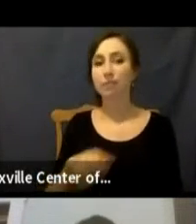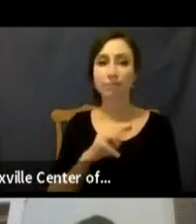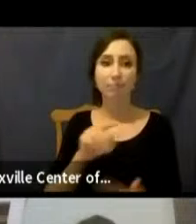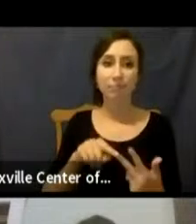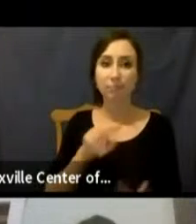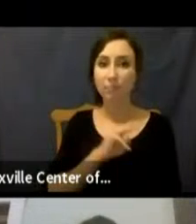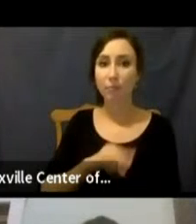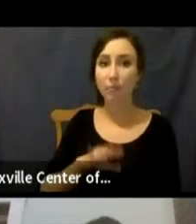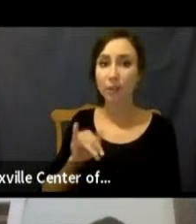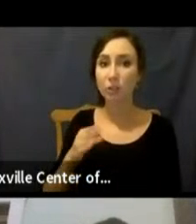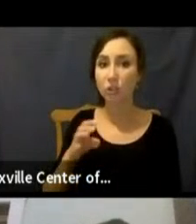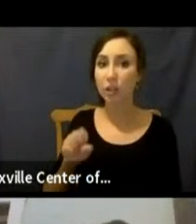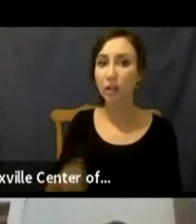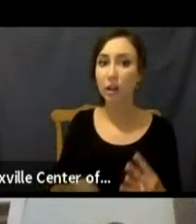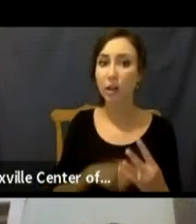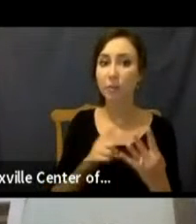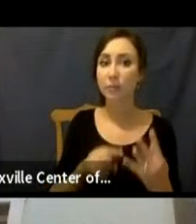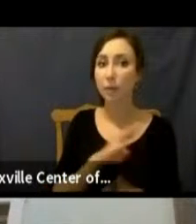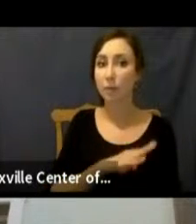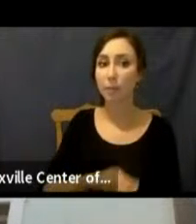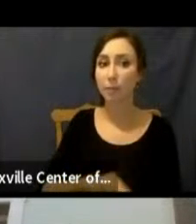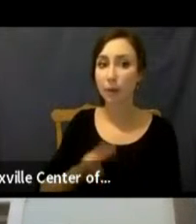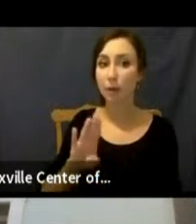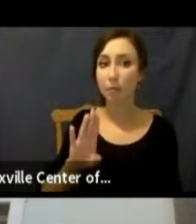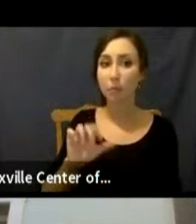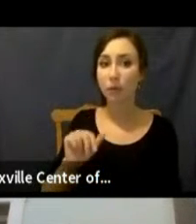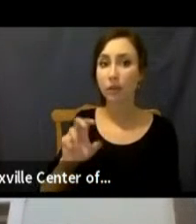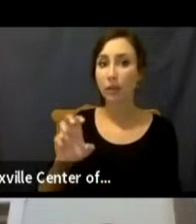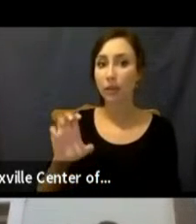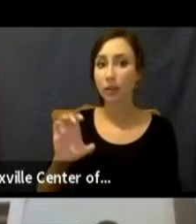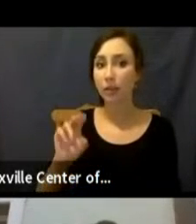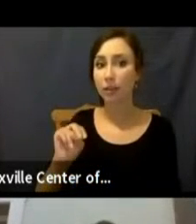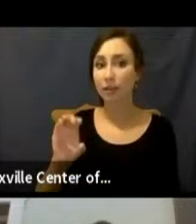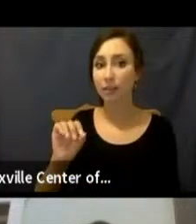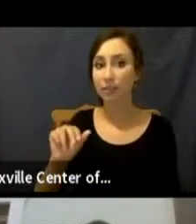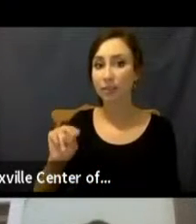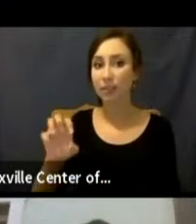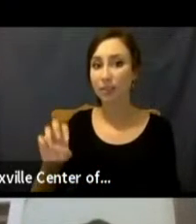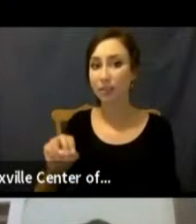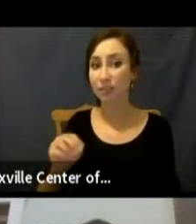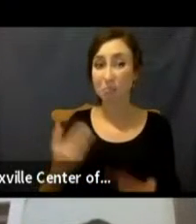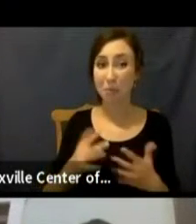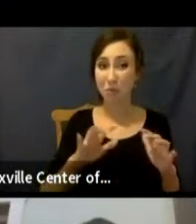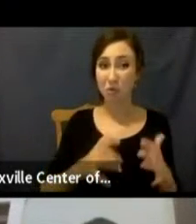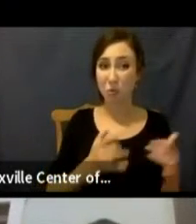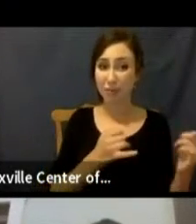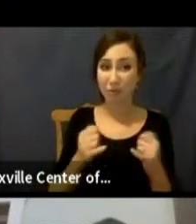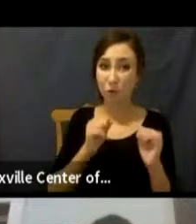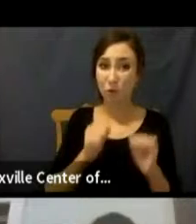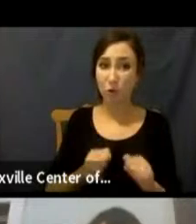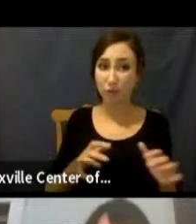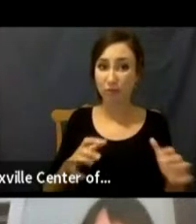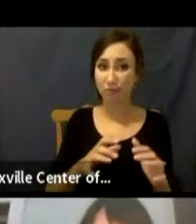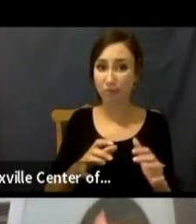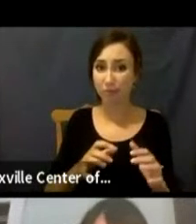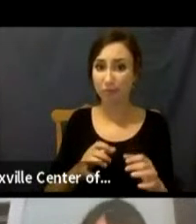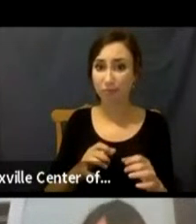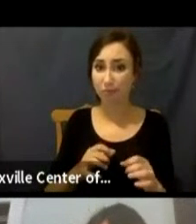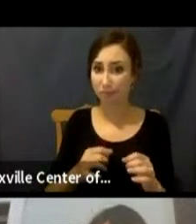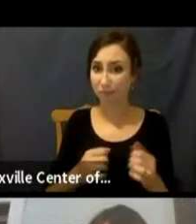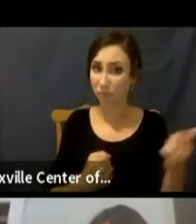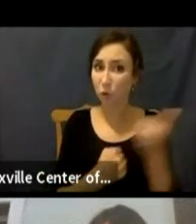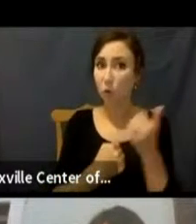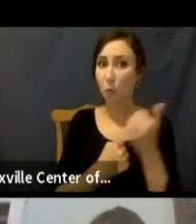Mayor Buchanan. Maybe as a group, that'd be another group of individuals that could stay together. We would really like you to consider going this